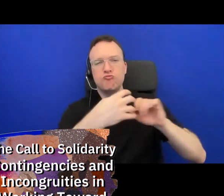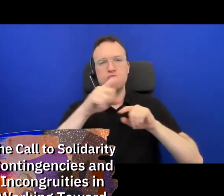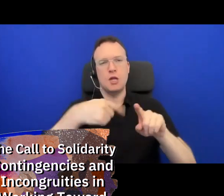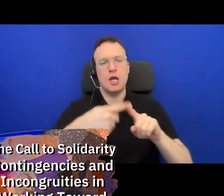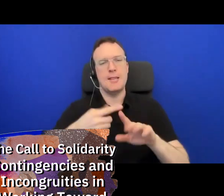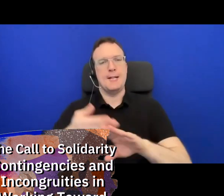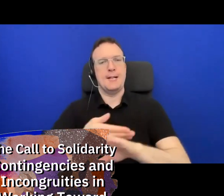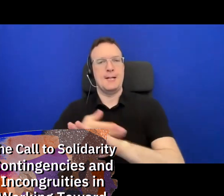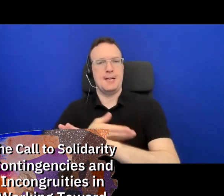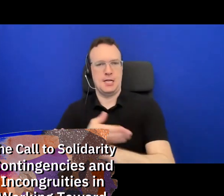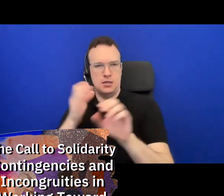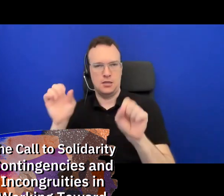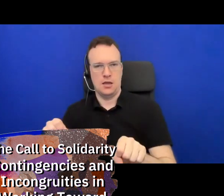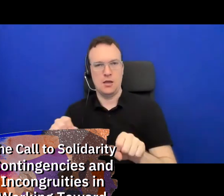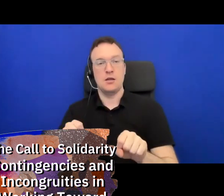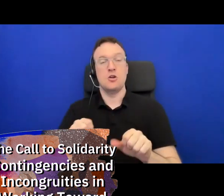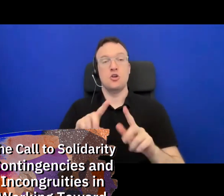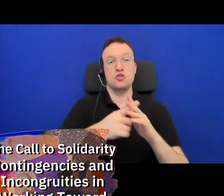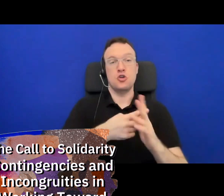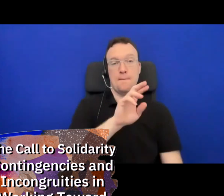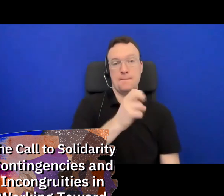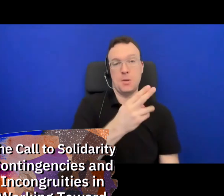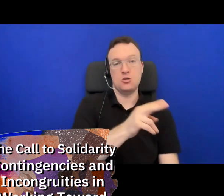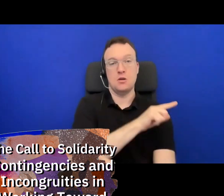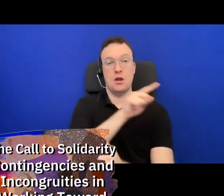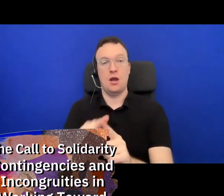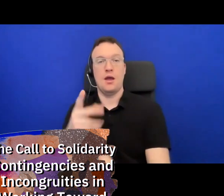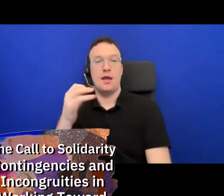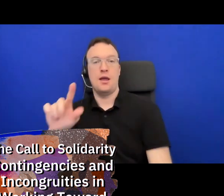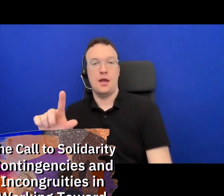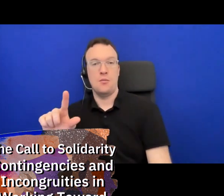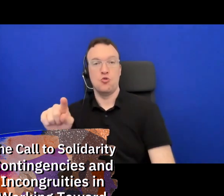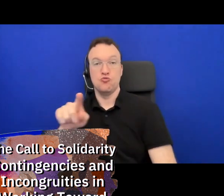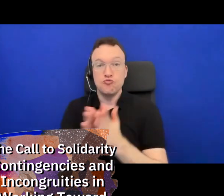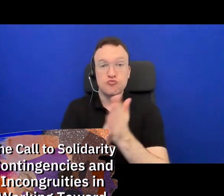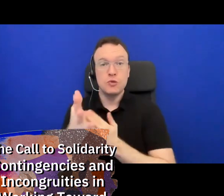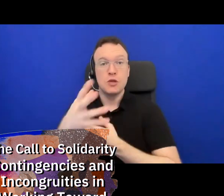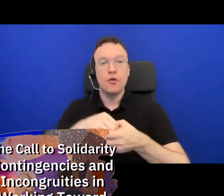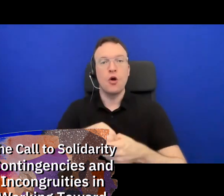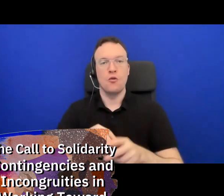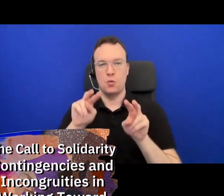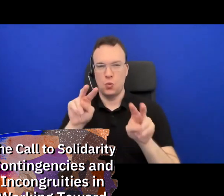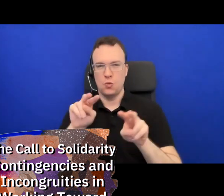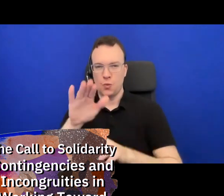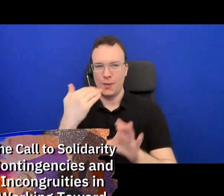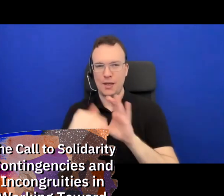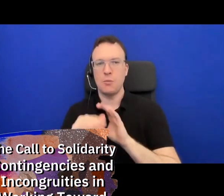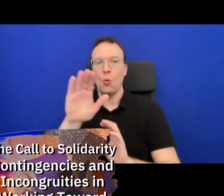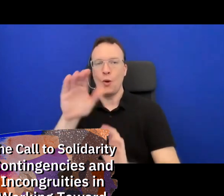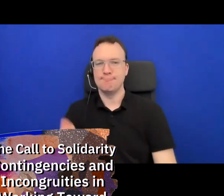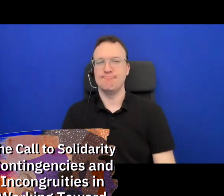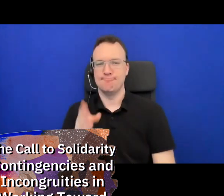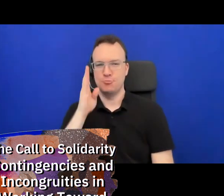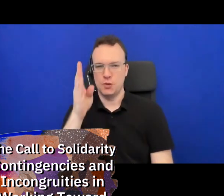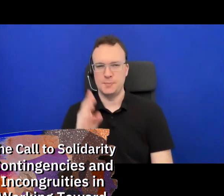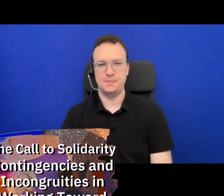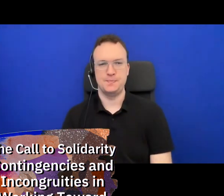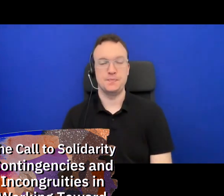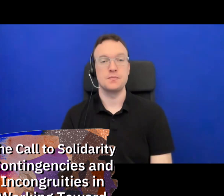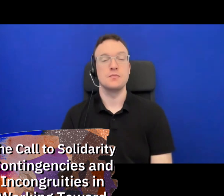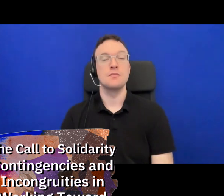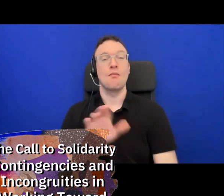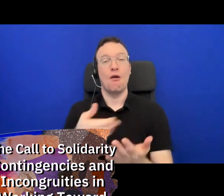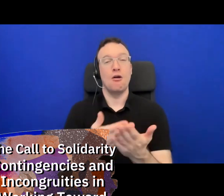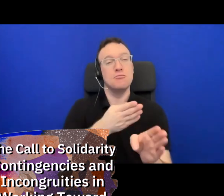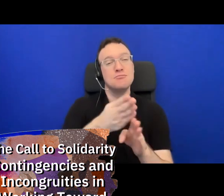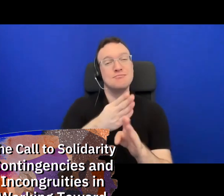month, of April. So stay tuned for those invitations. All of these initiatives,